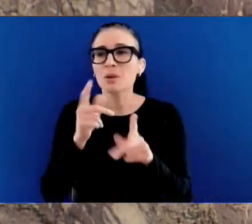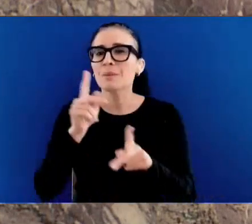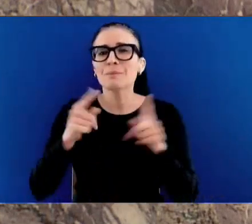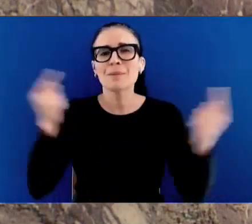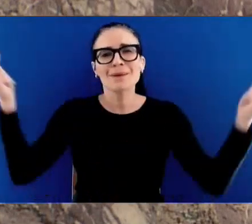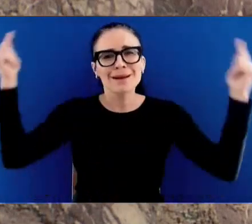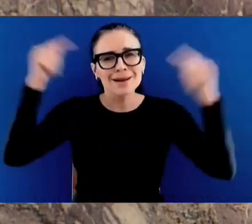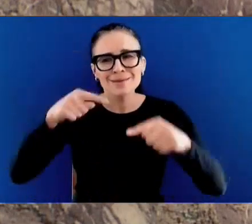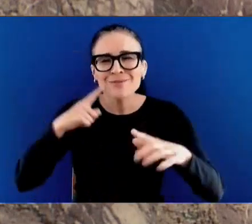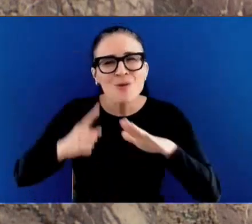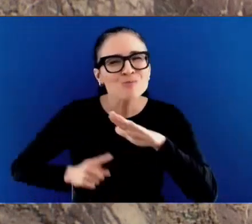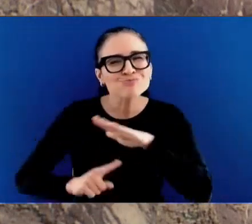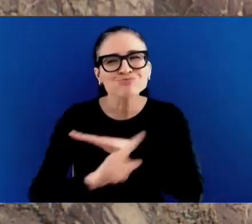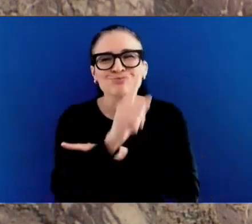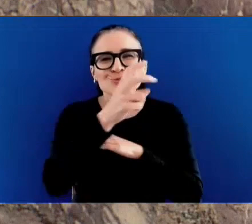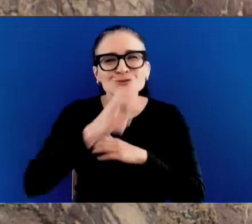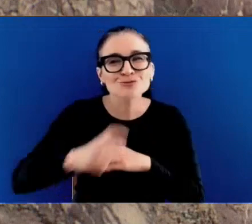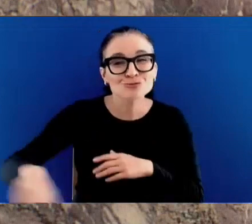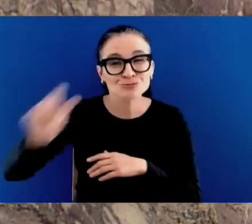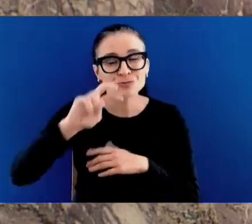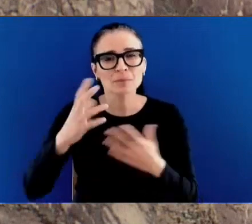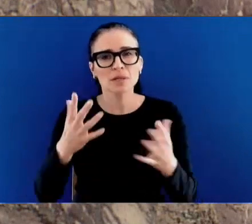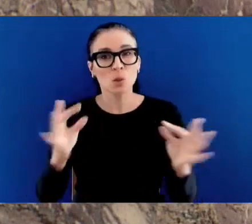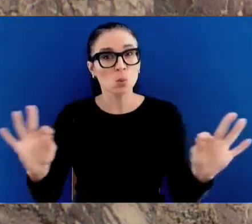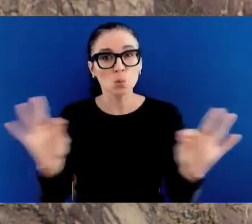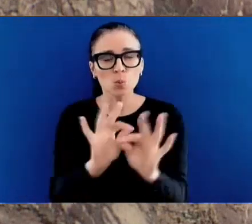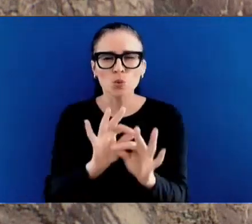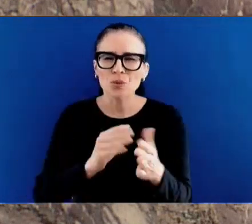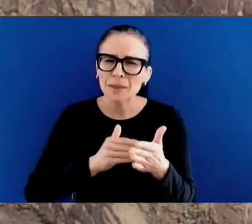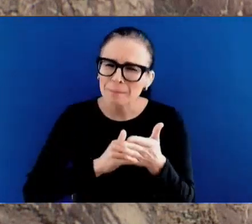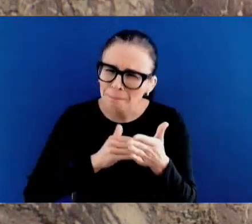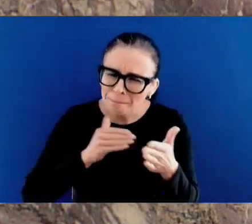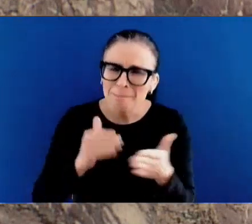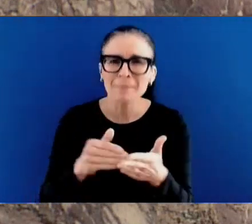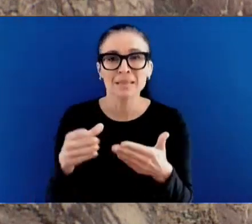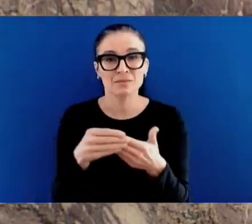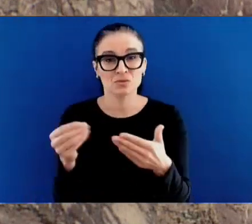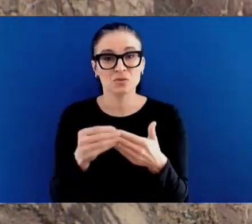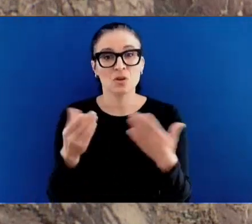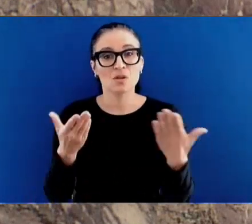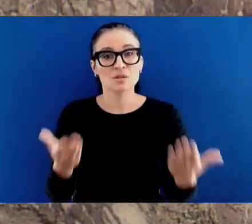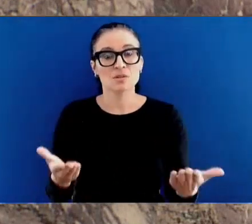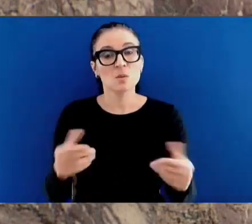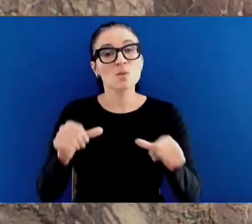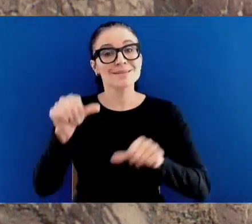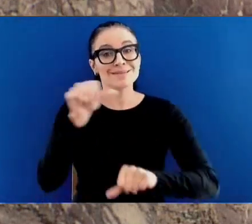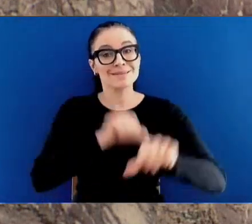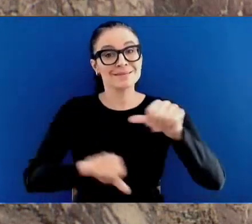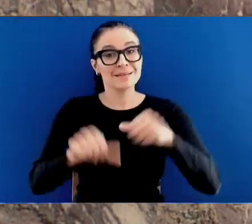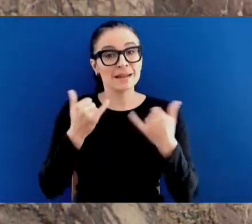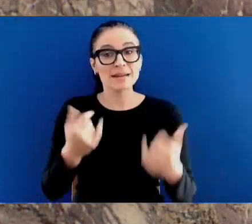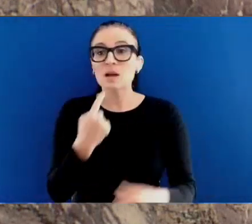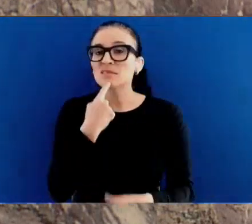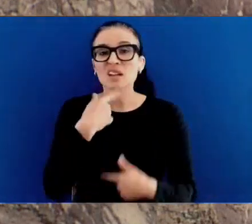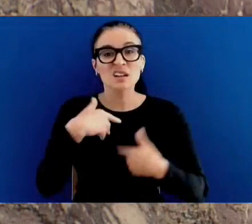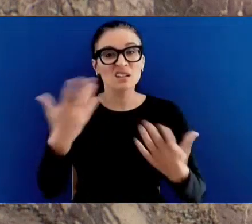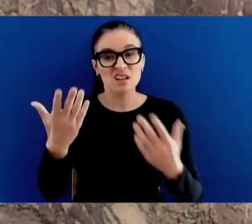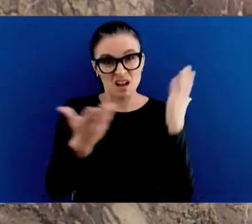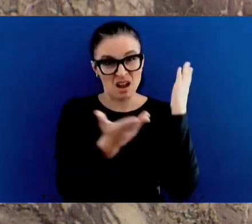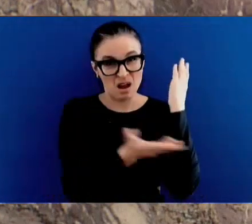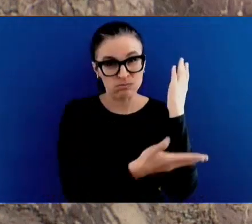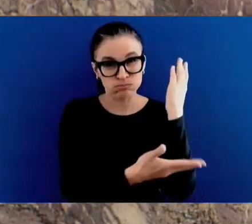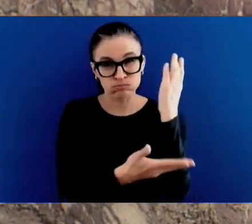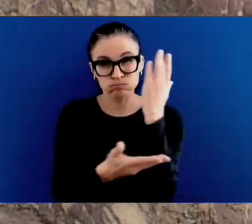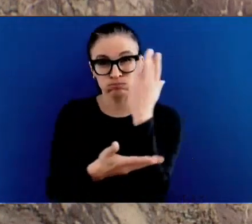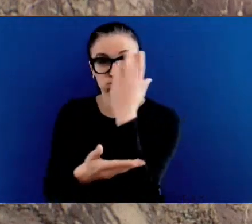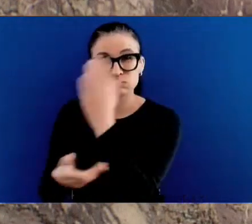dollars. Recently, science has linked the loss of our forest canopies to increased frequency and magnitude of flooding, in the